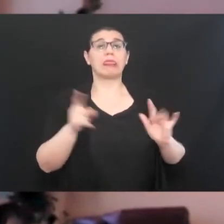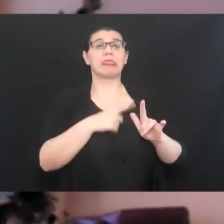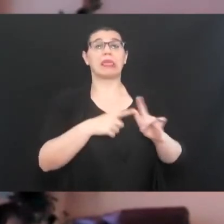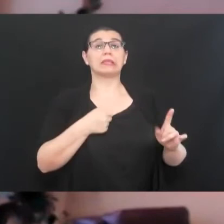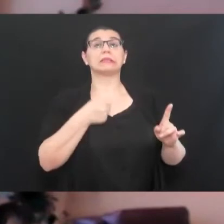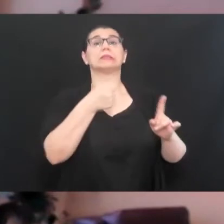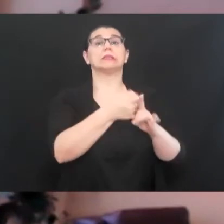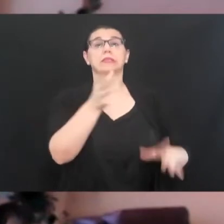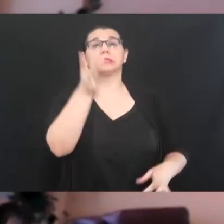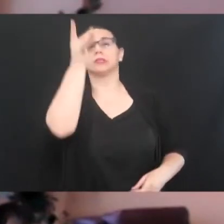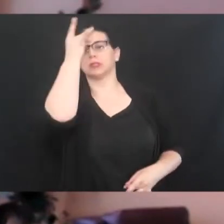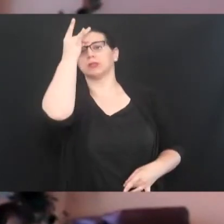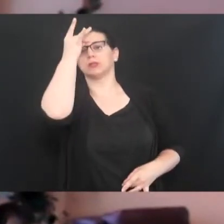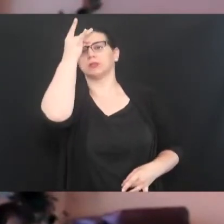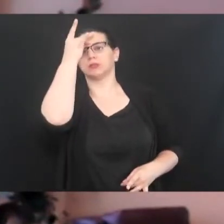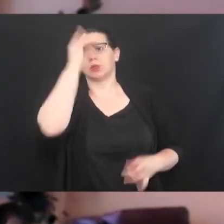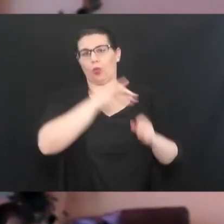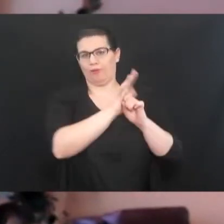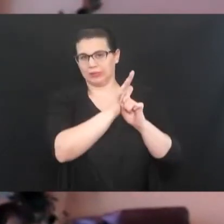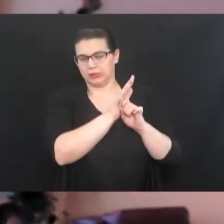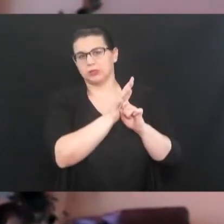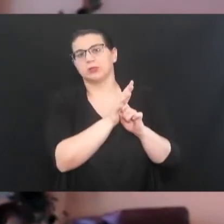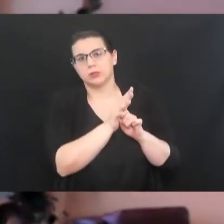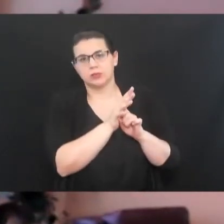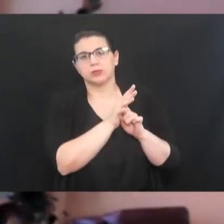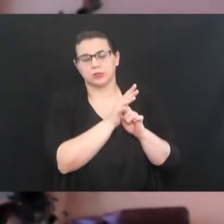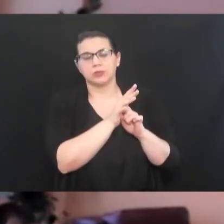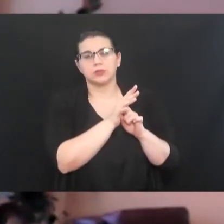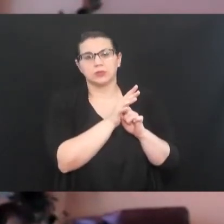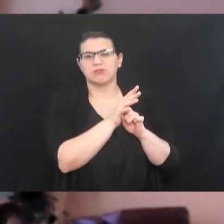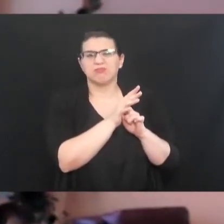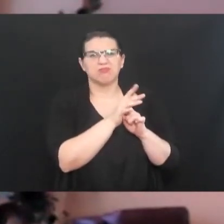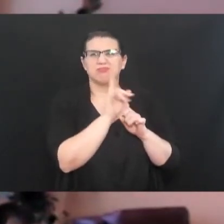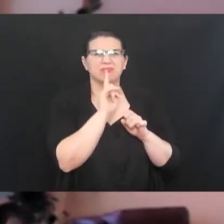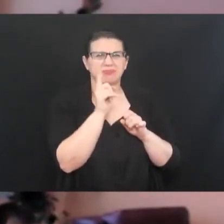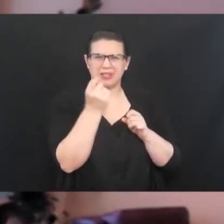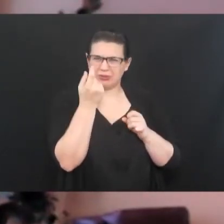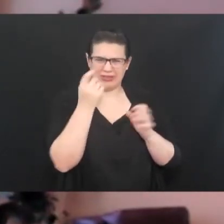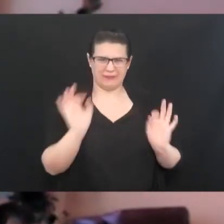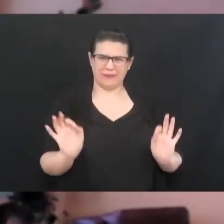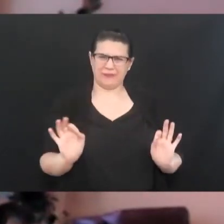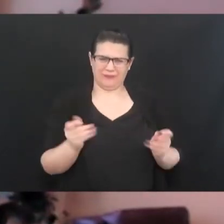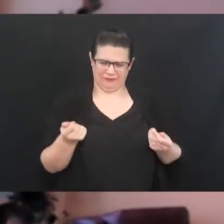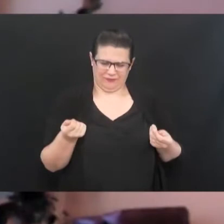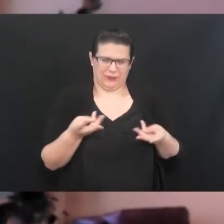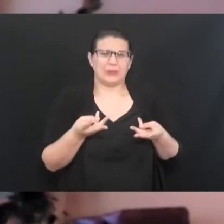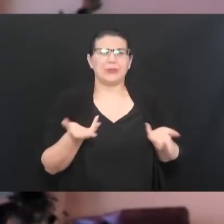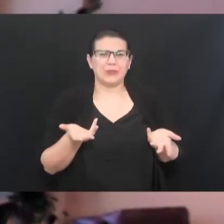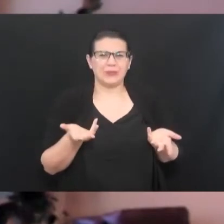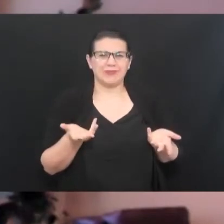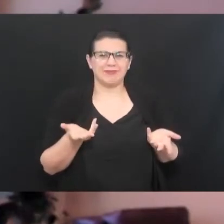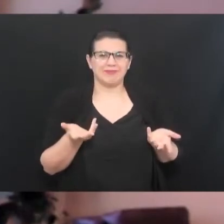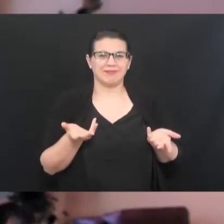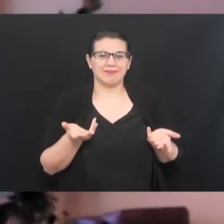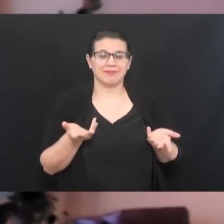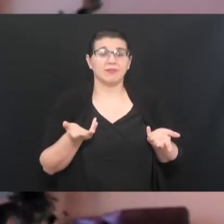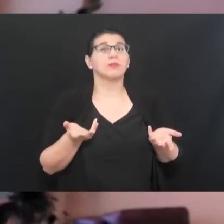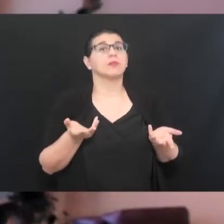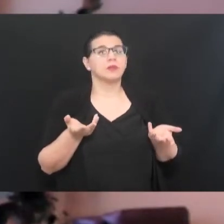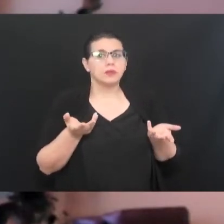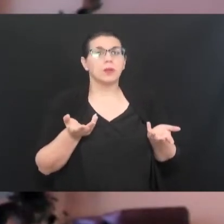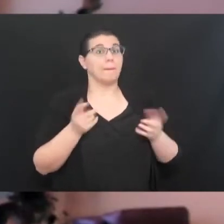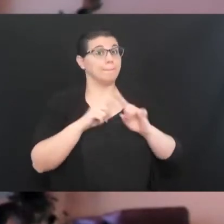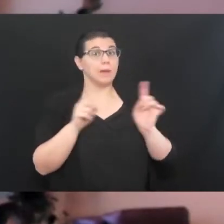that. We are seeing very few of those, but certainly anytime you develop any symptoms, vaccinated